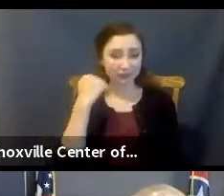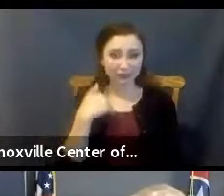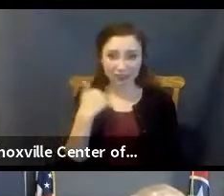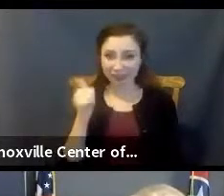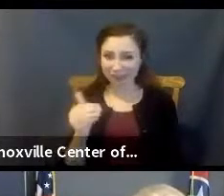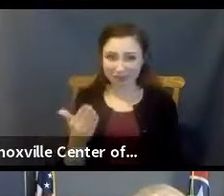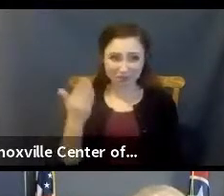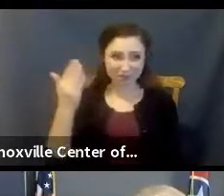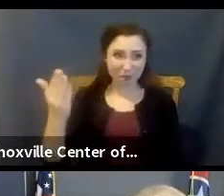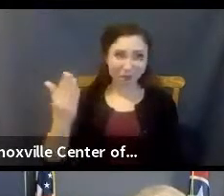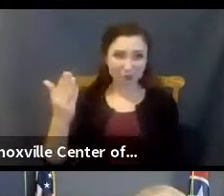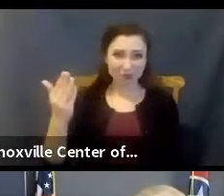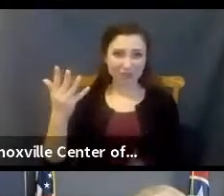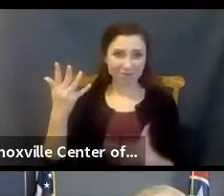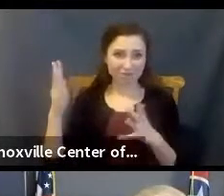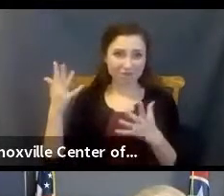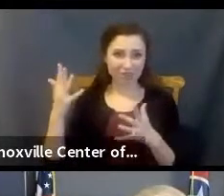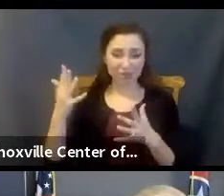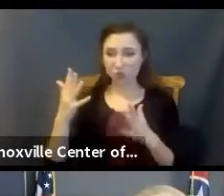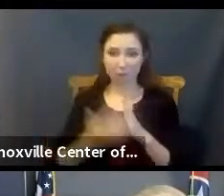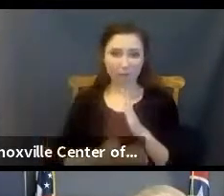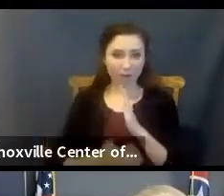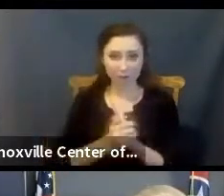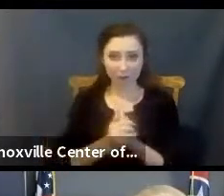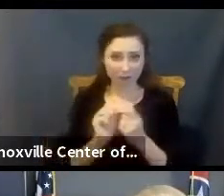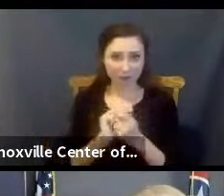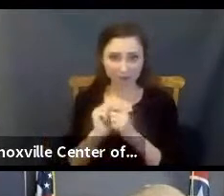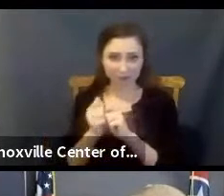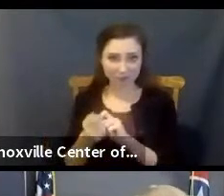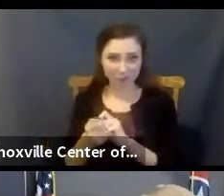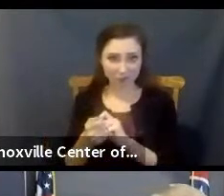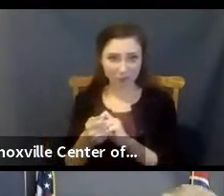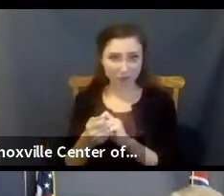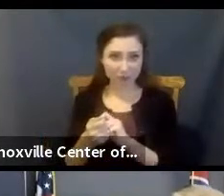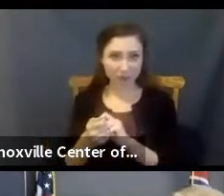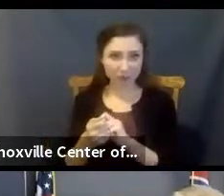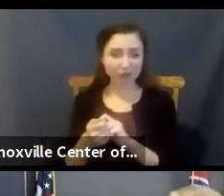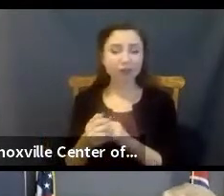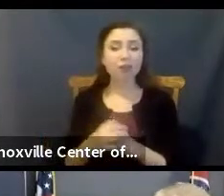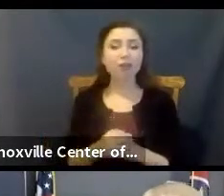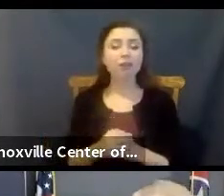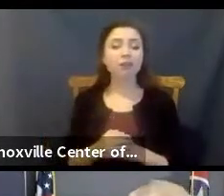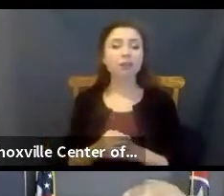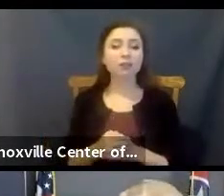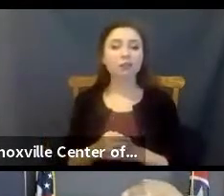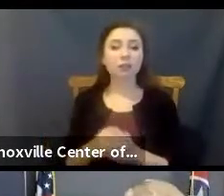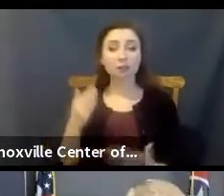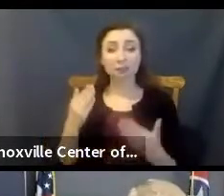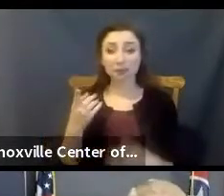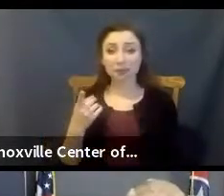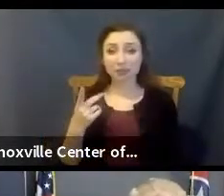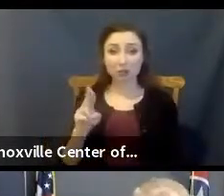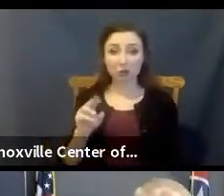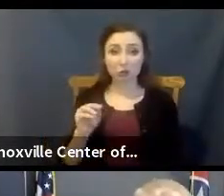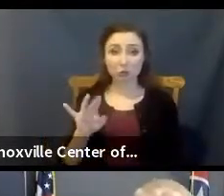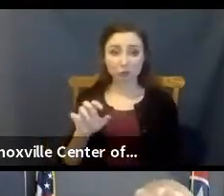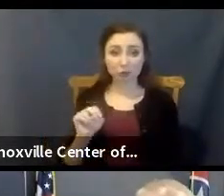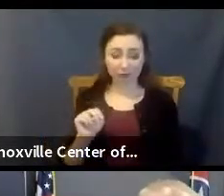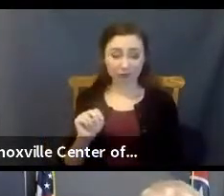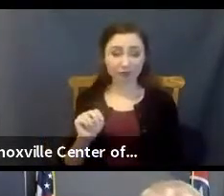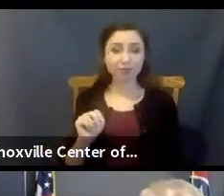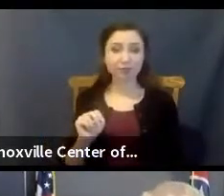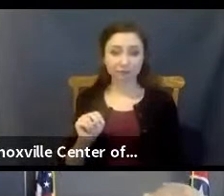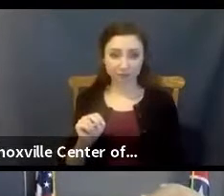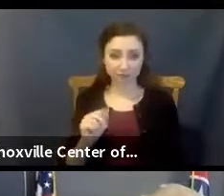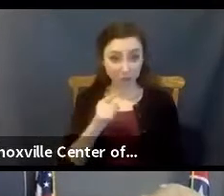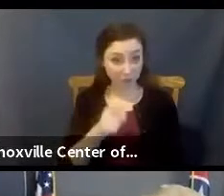motion that has been made or an amendment that's been made. And maybe Dr. Brian O'Brien,